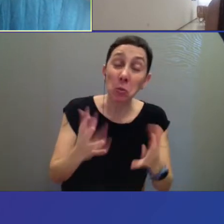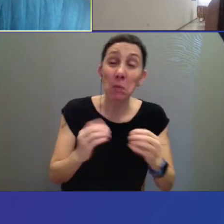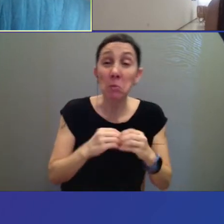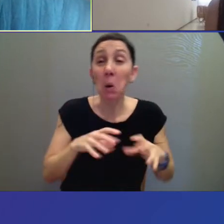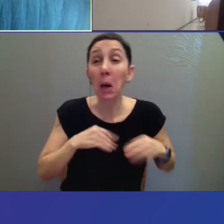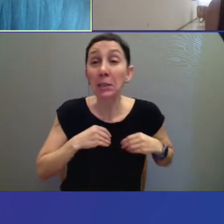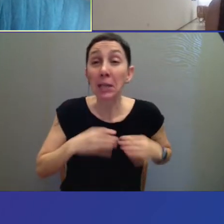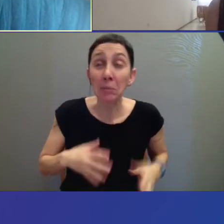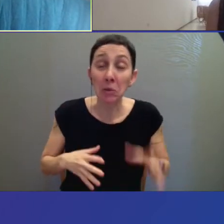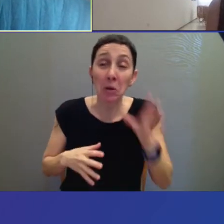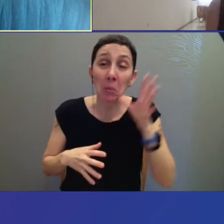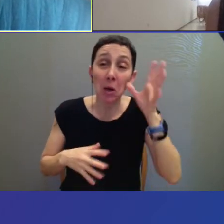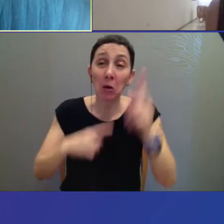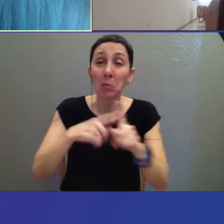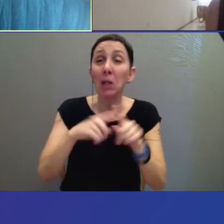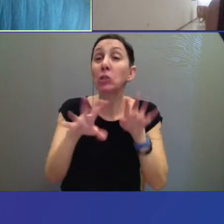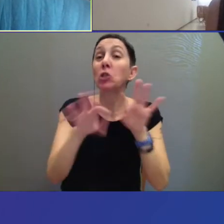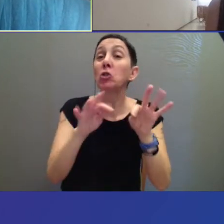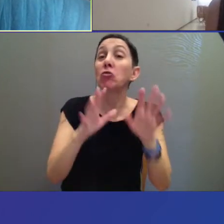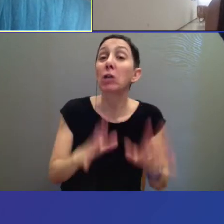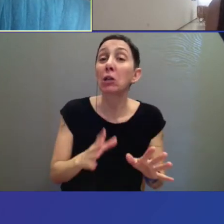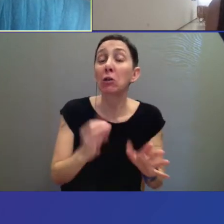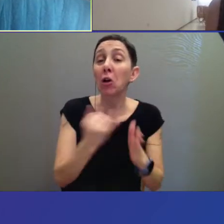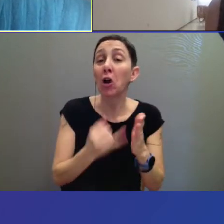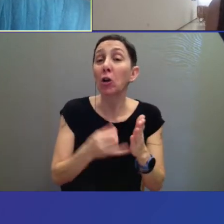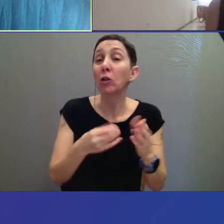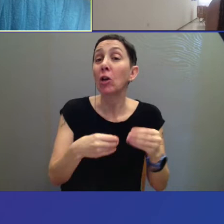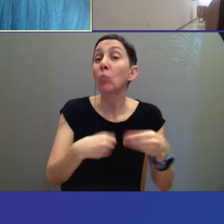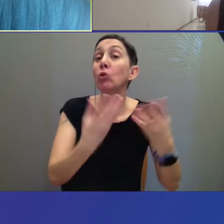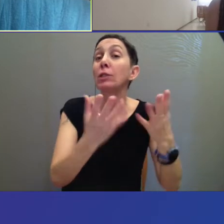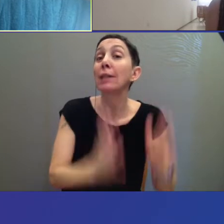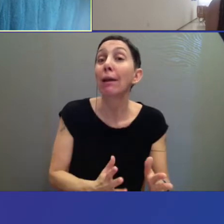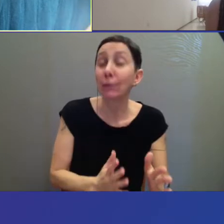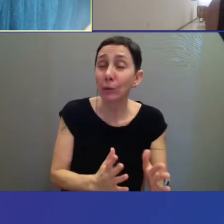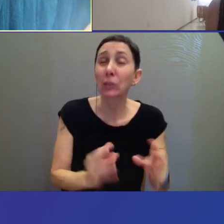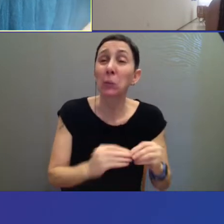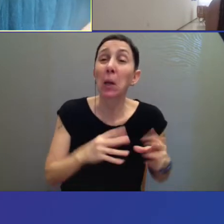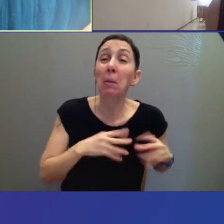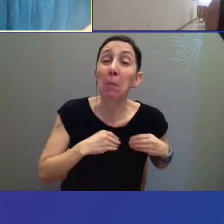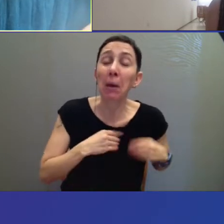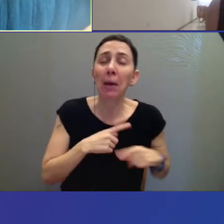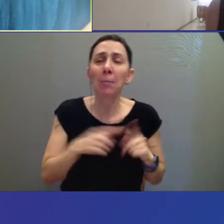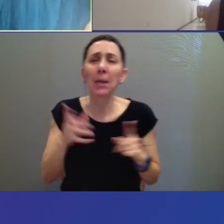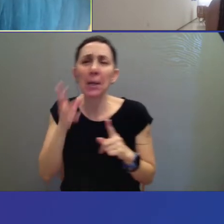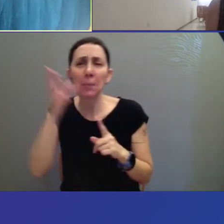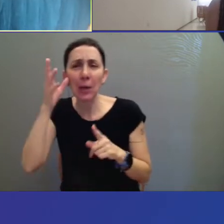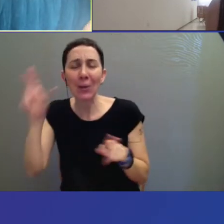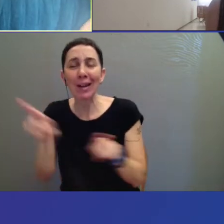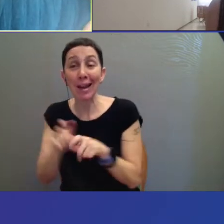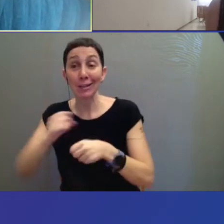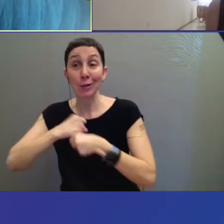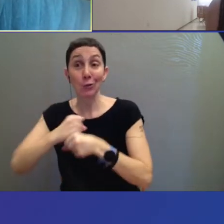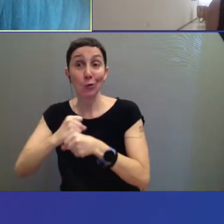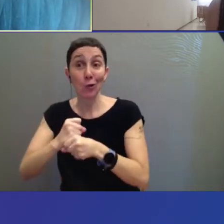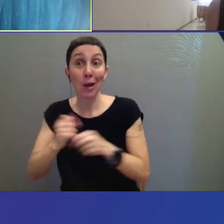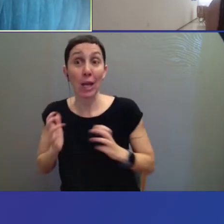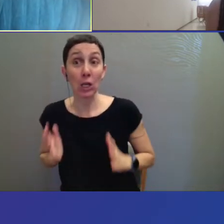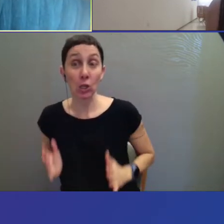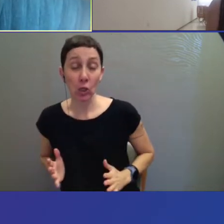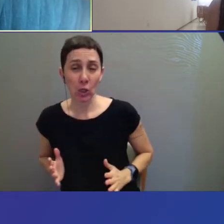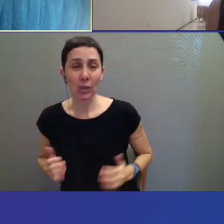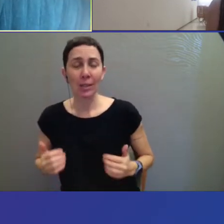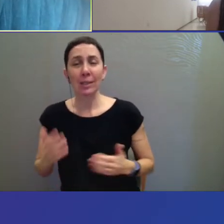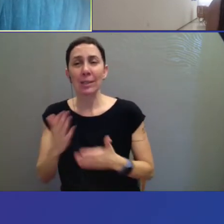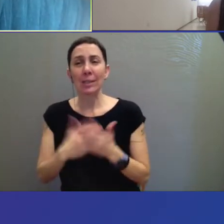or presenter, but definitely a parent creator. I feel like there still remains quite a bit of stigma